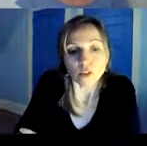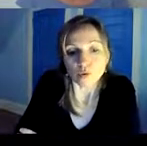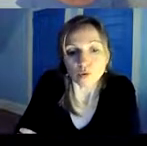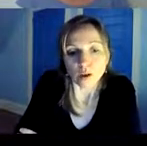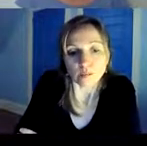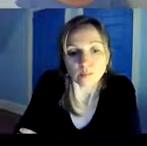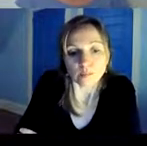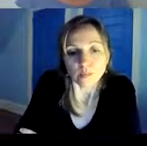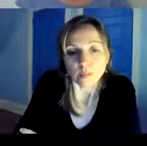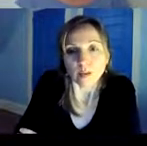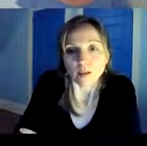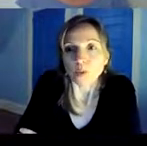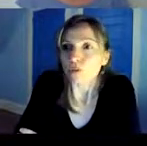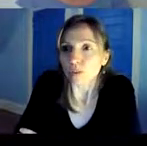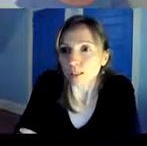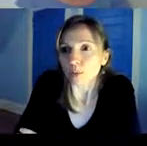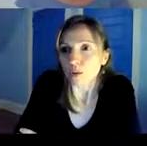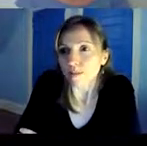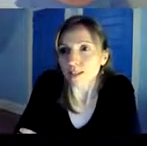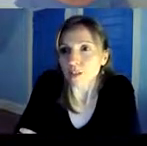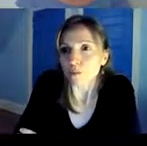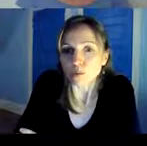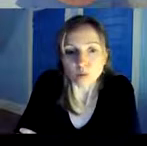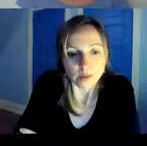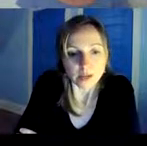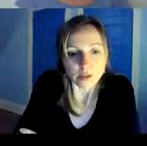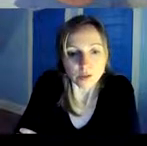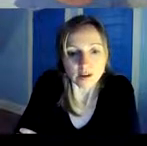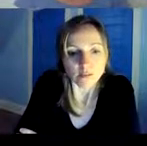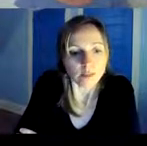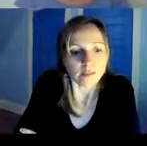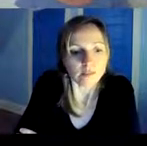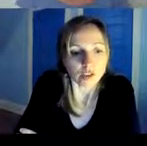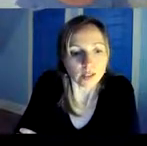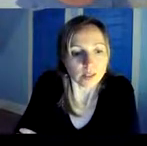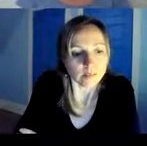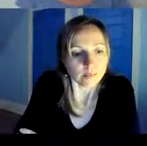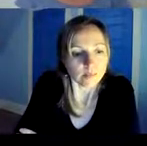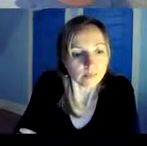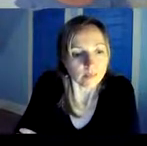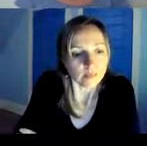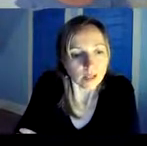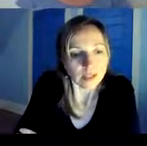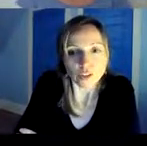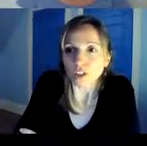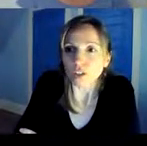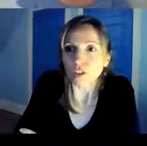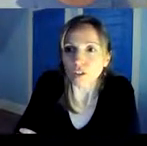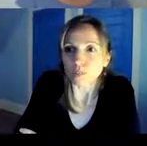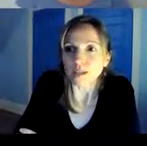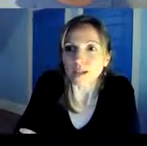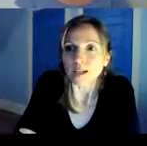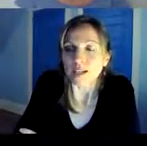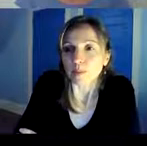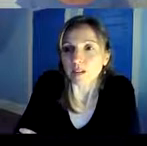summer and to the fall. When you clip though, obviously the roots remain, so you have to be vigilant. Again, you're gonna cook